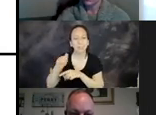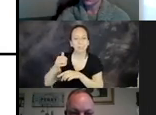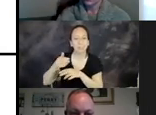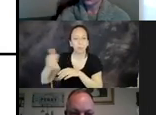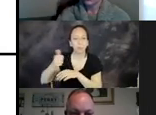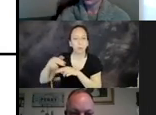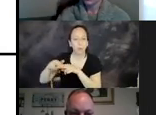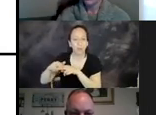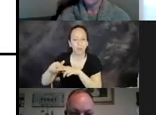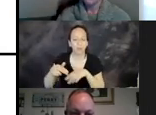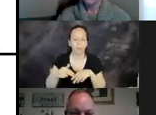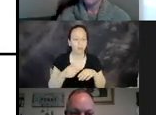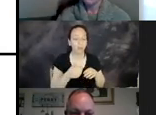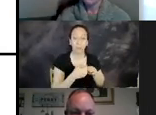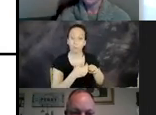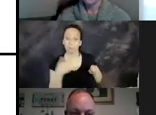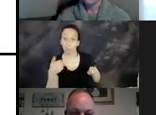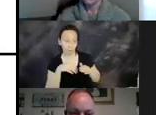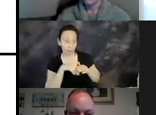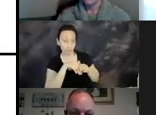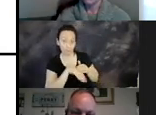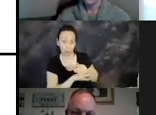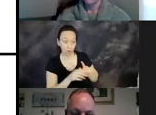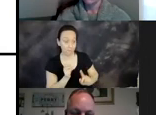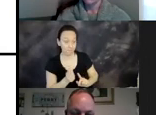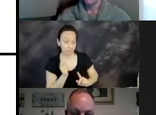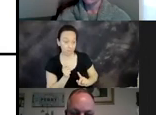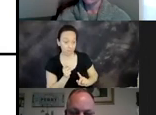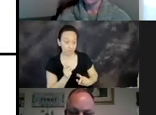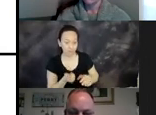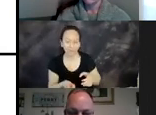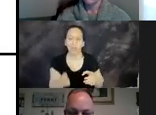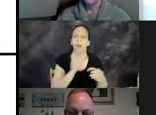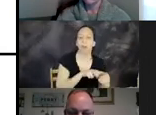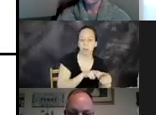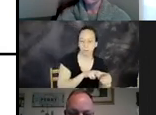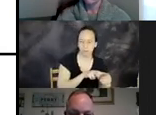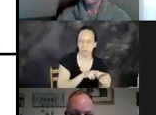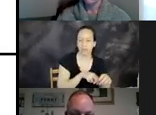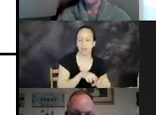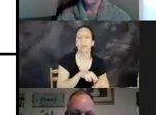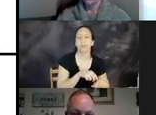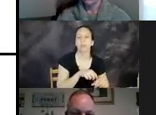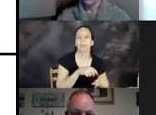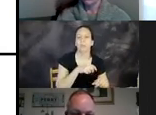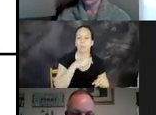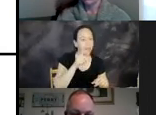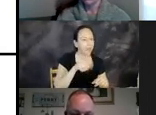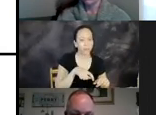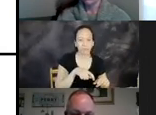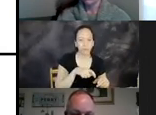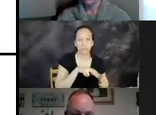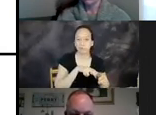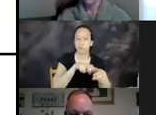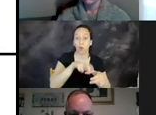the Mattapan trolley, and then you can take your trip. And again, there's no need to tap off on the